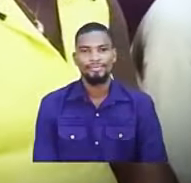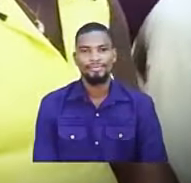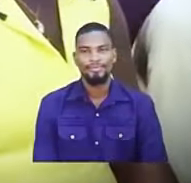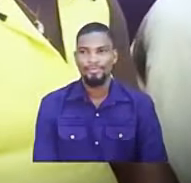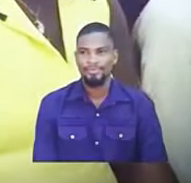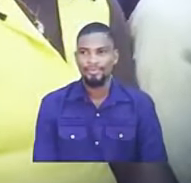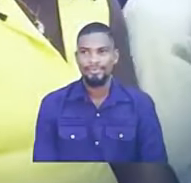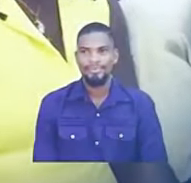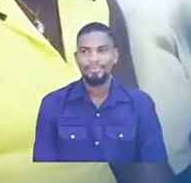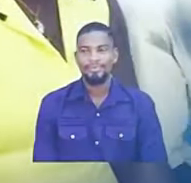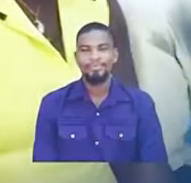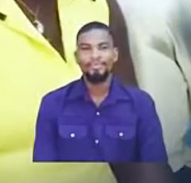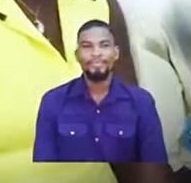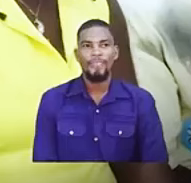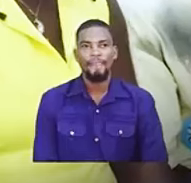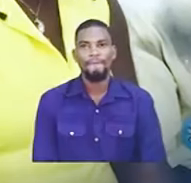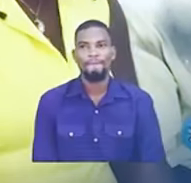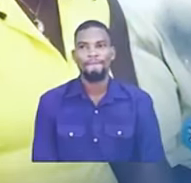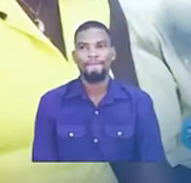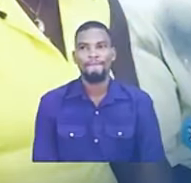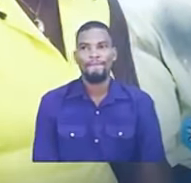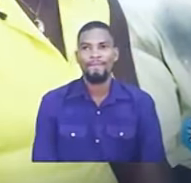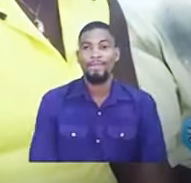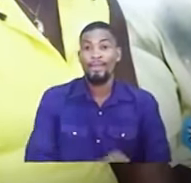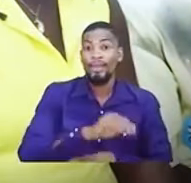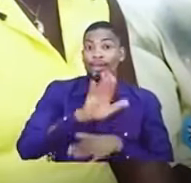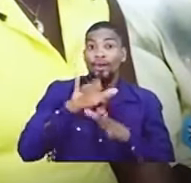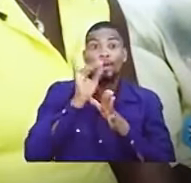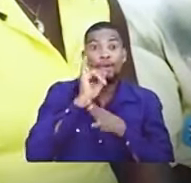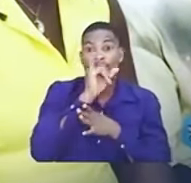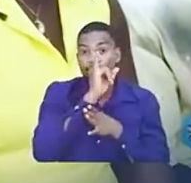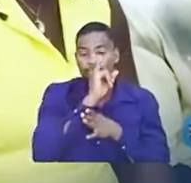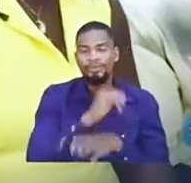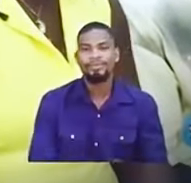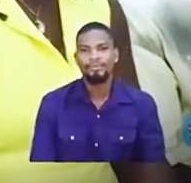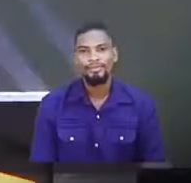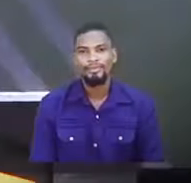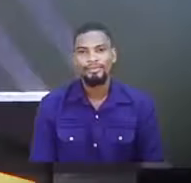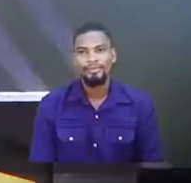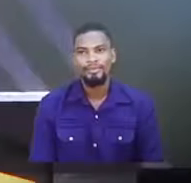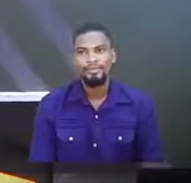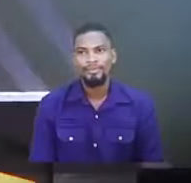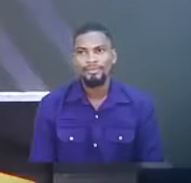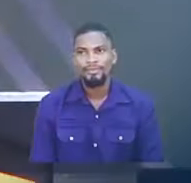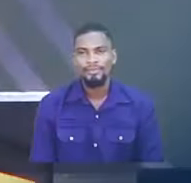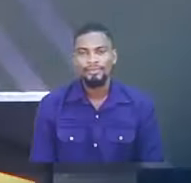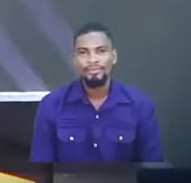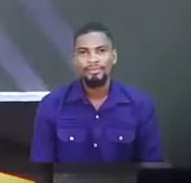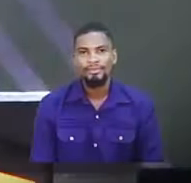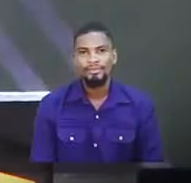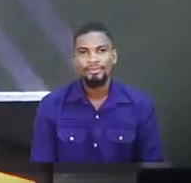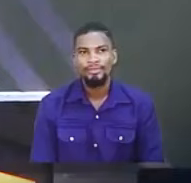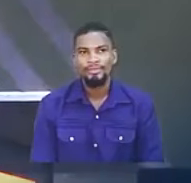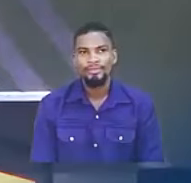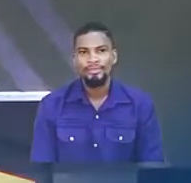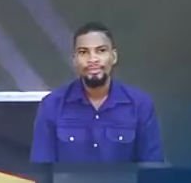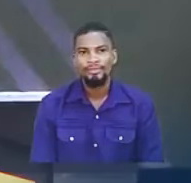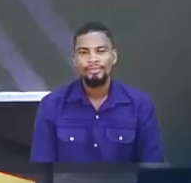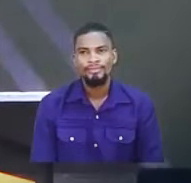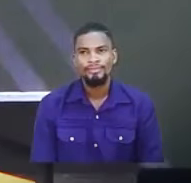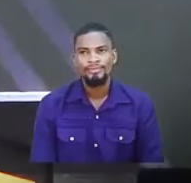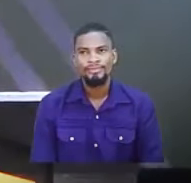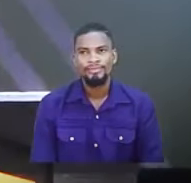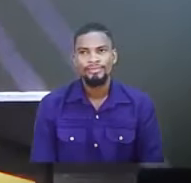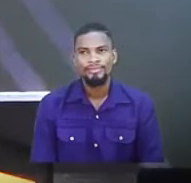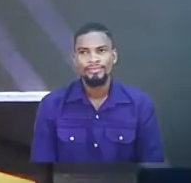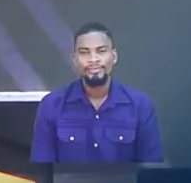So I will take it. In all Israel, there was not a man so highly